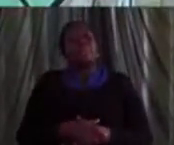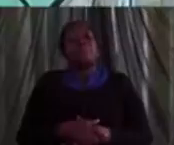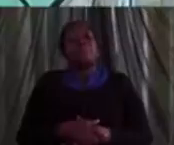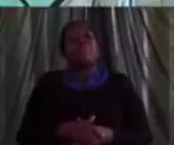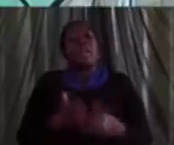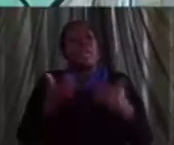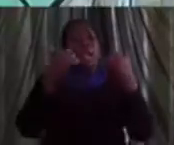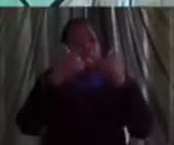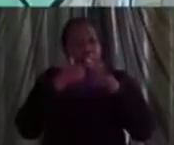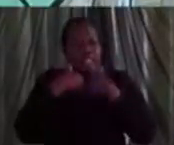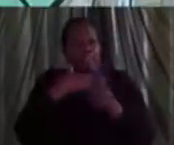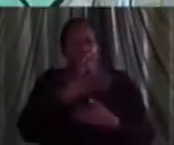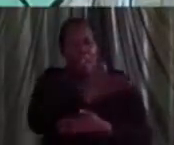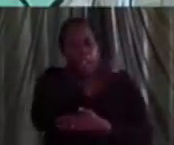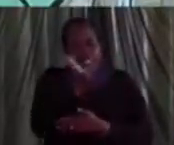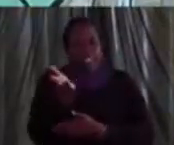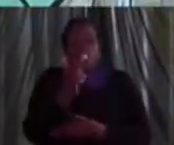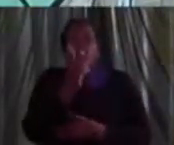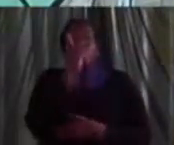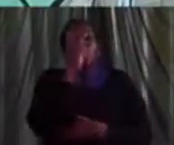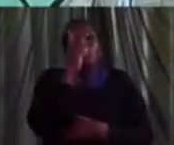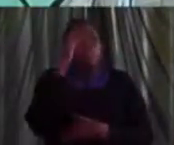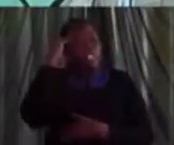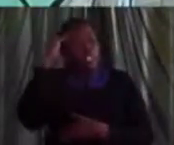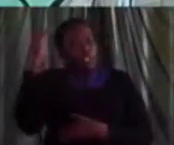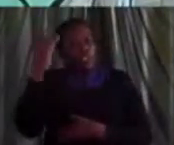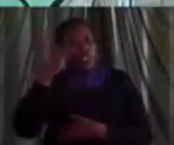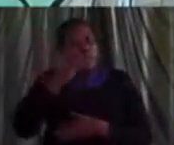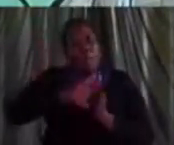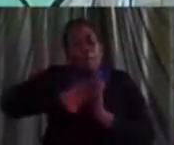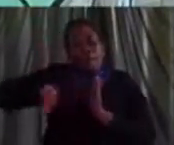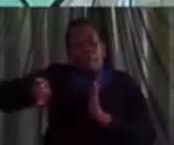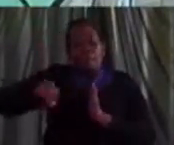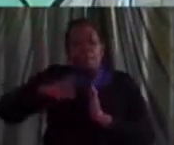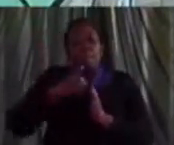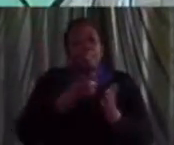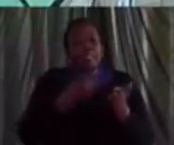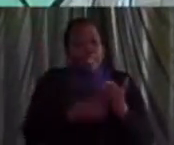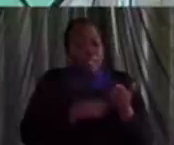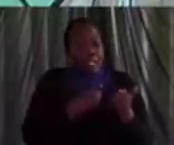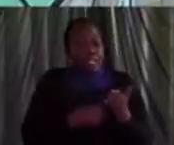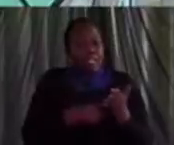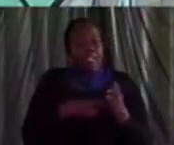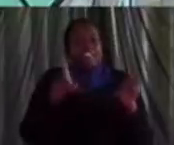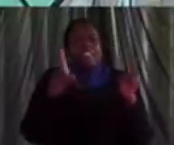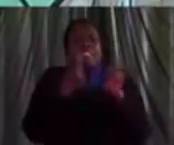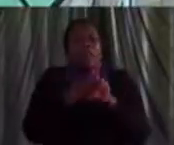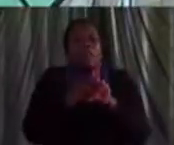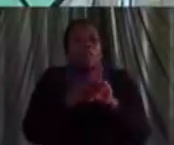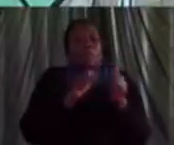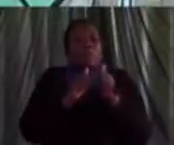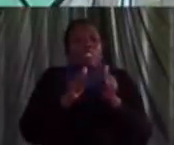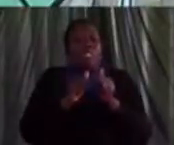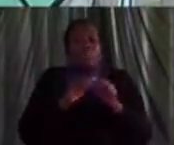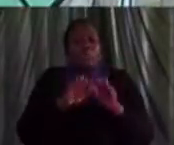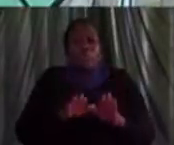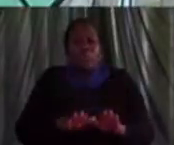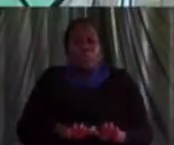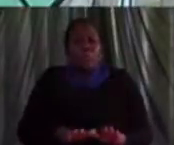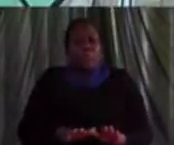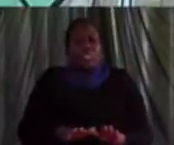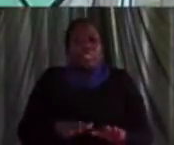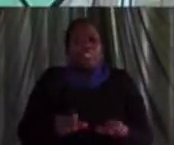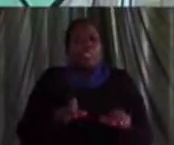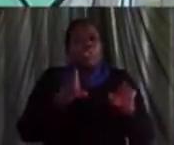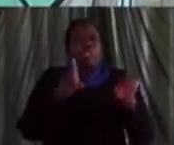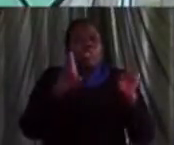two issues aside from salary, and one which you've already raised, which is training, two issues which are